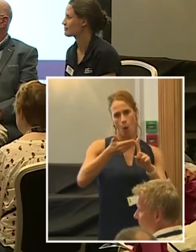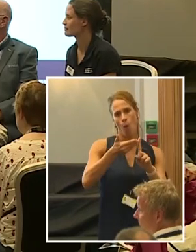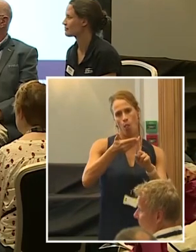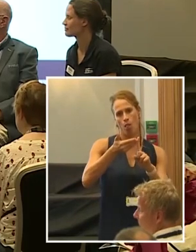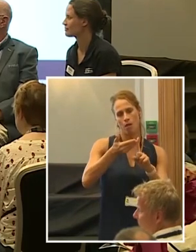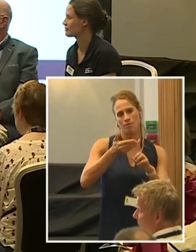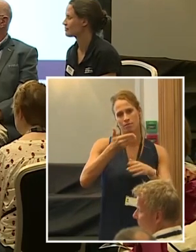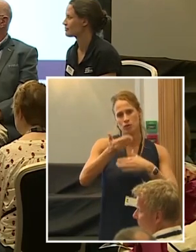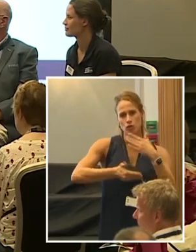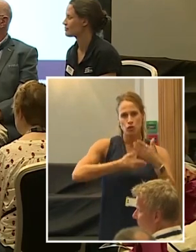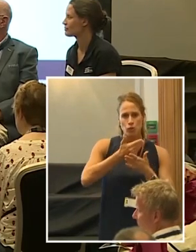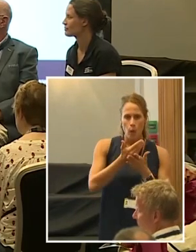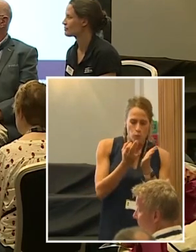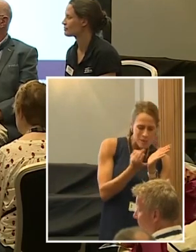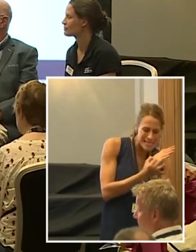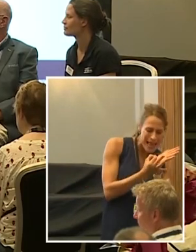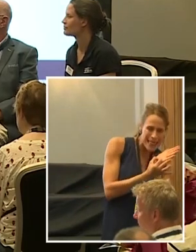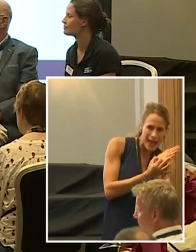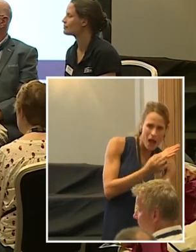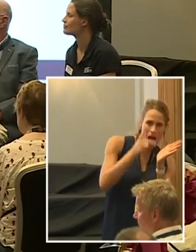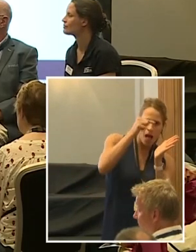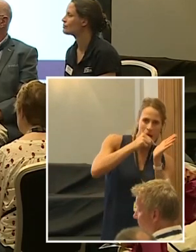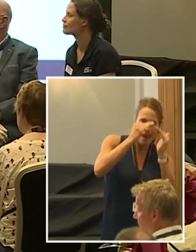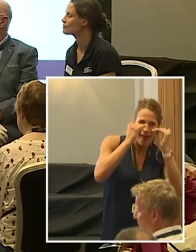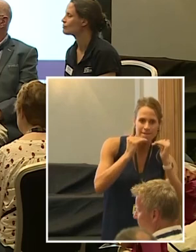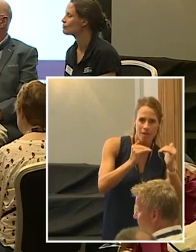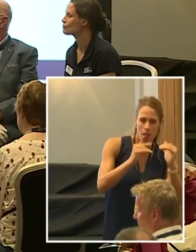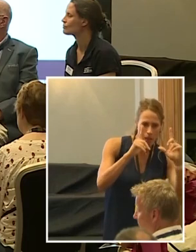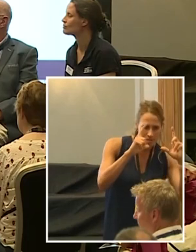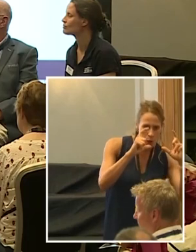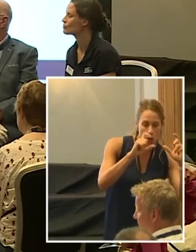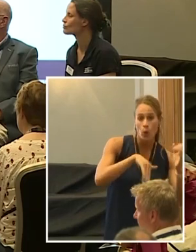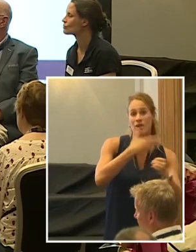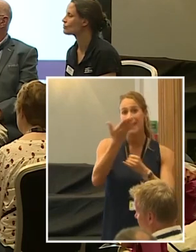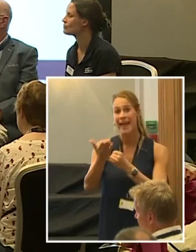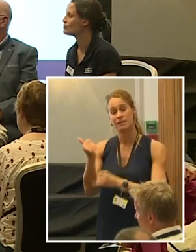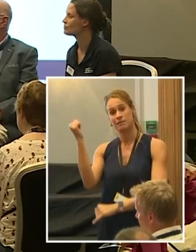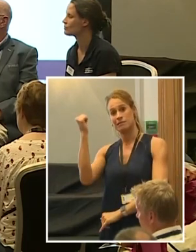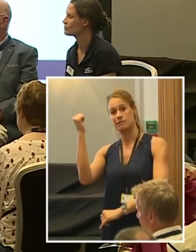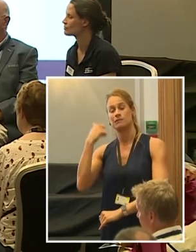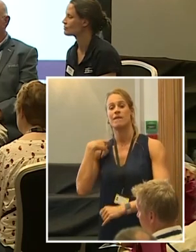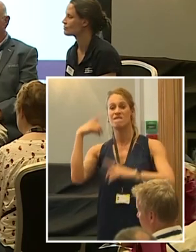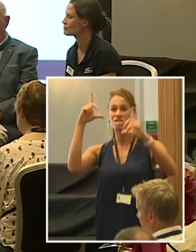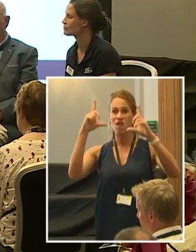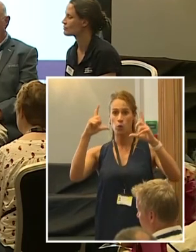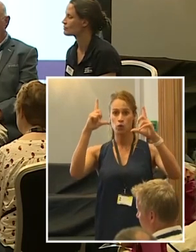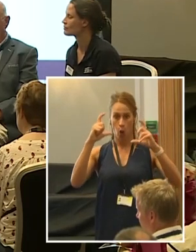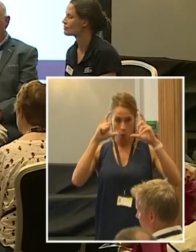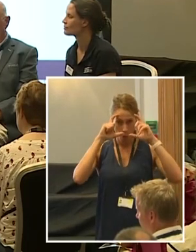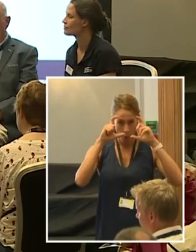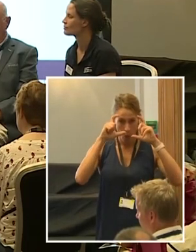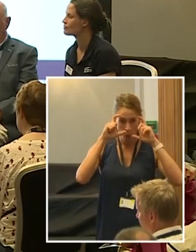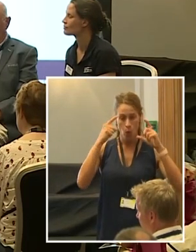that sort of cellular level of imaging you were talking about, so I showed that photo towards the end of an image from an adaptive optic scanning